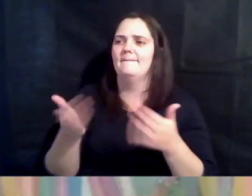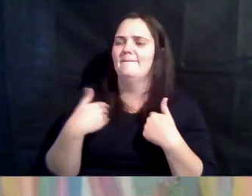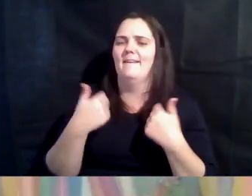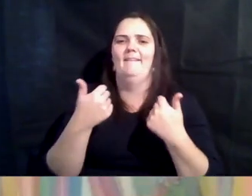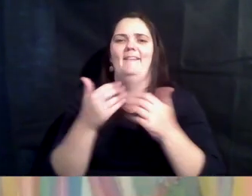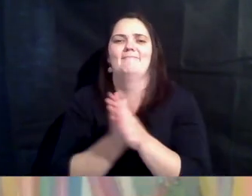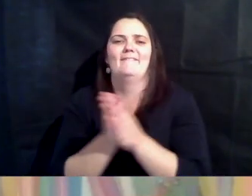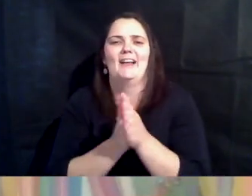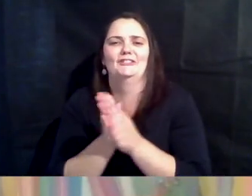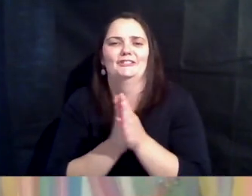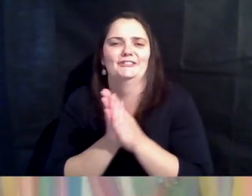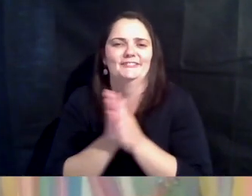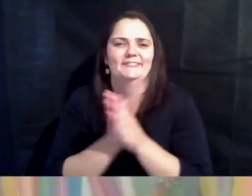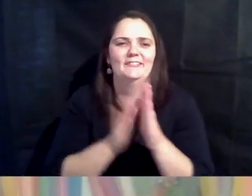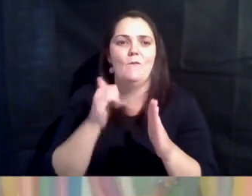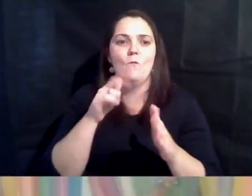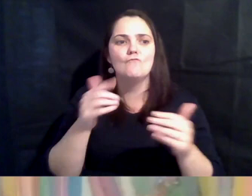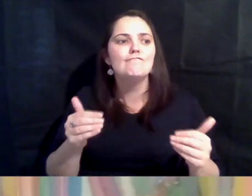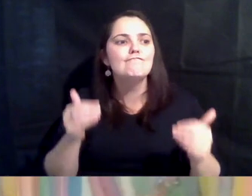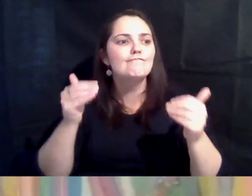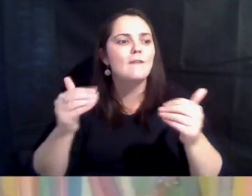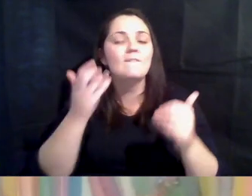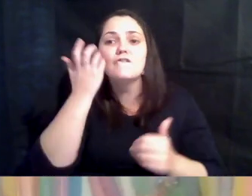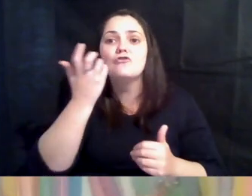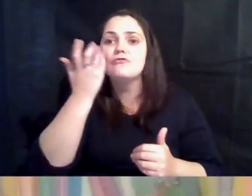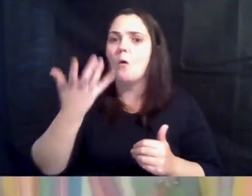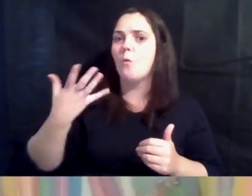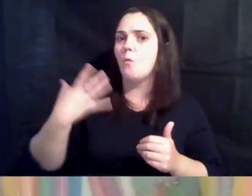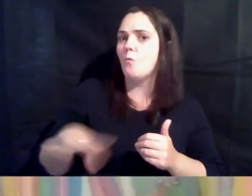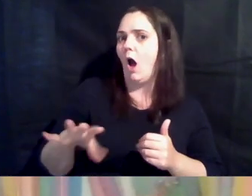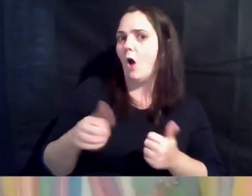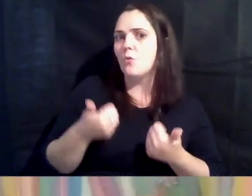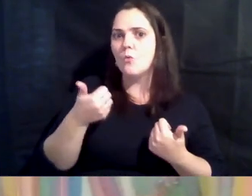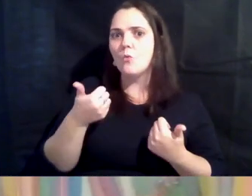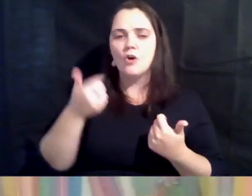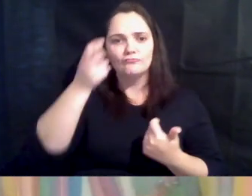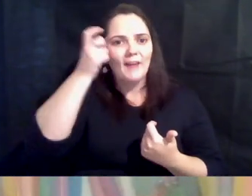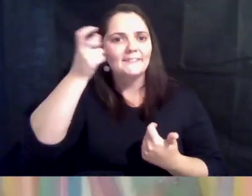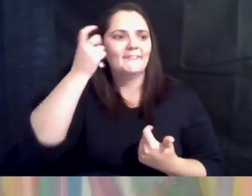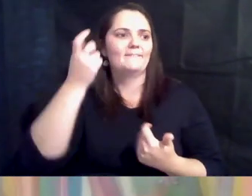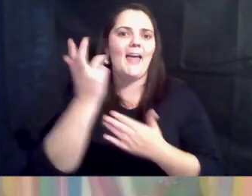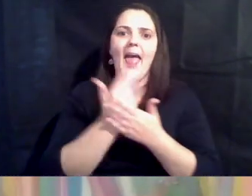look ahead to having a creative career or something like that, lots of really awesome tips and that sort of thing.